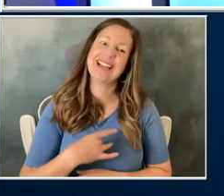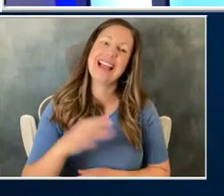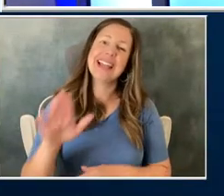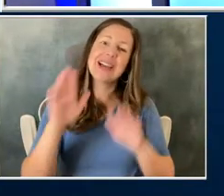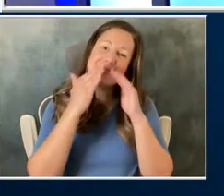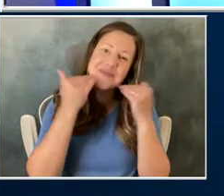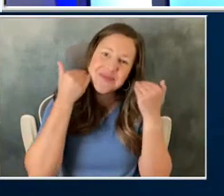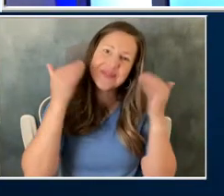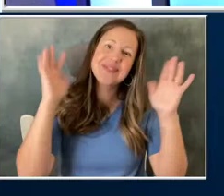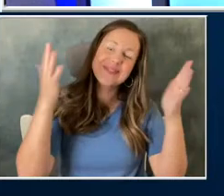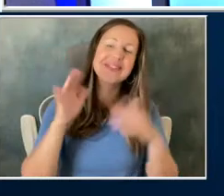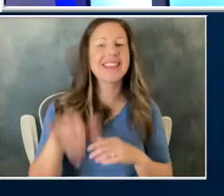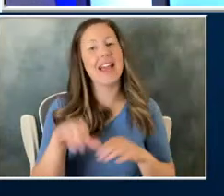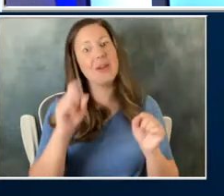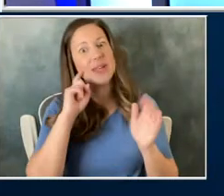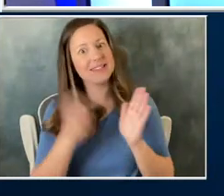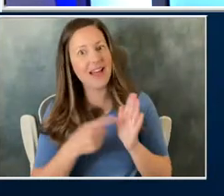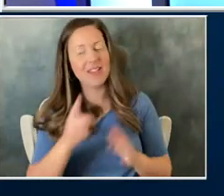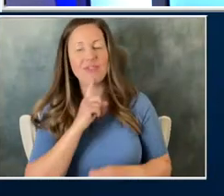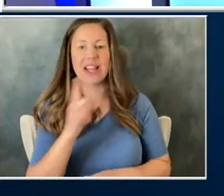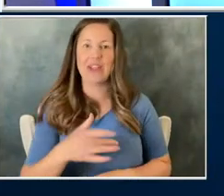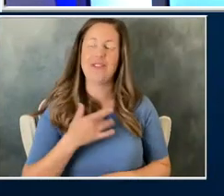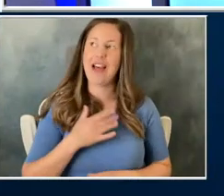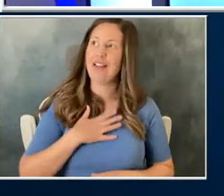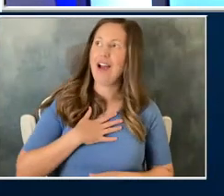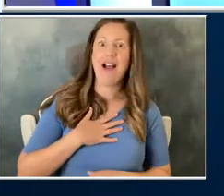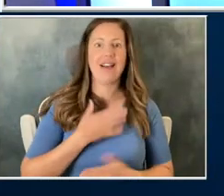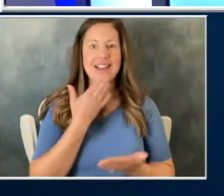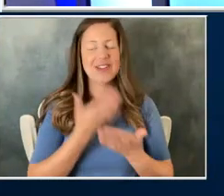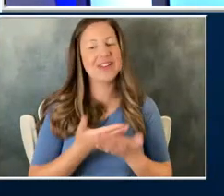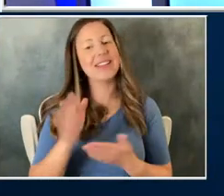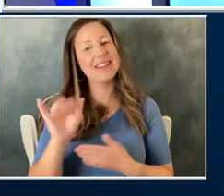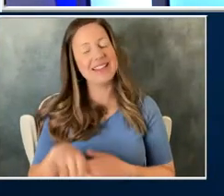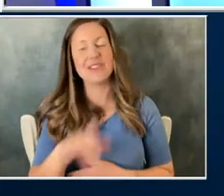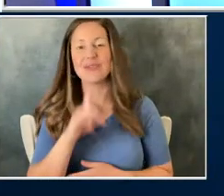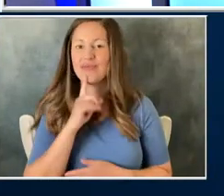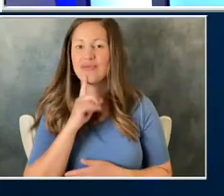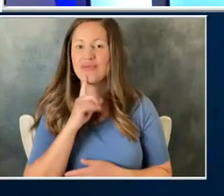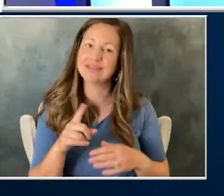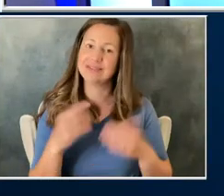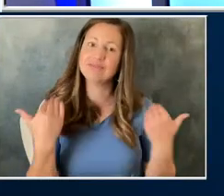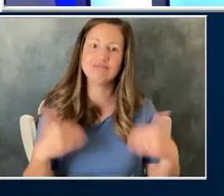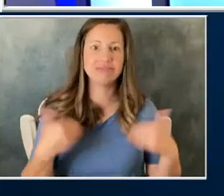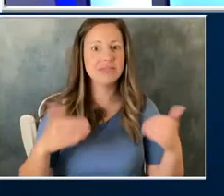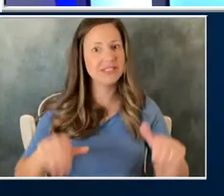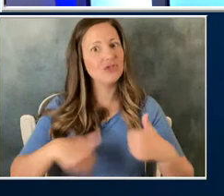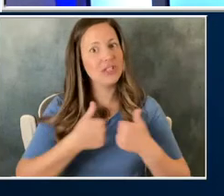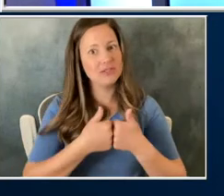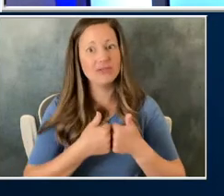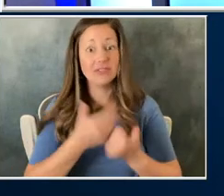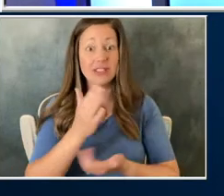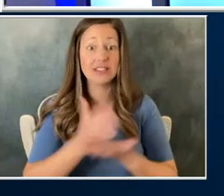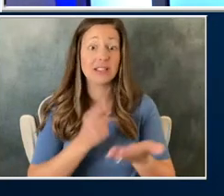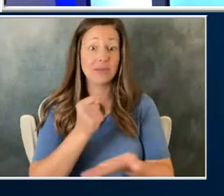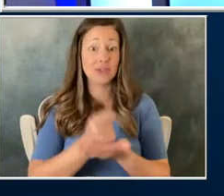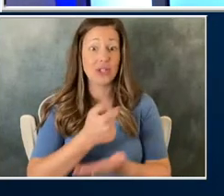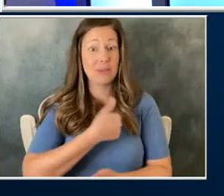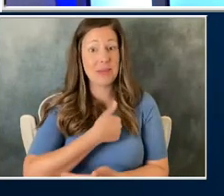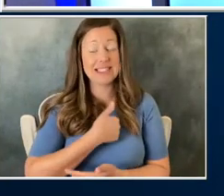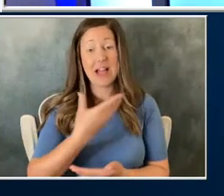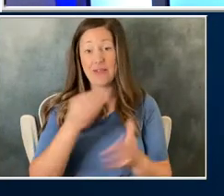can tell you feel good about that. That's a battle. Yes. One, having had some treatment myself and my family, I'm, you